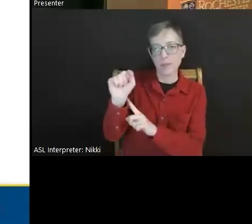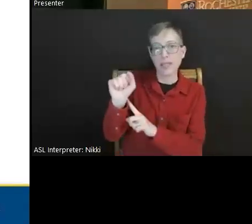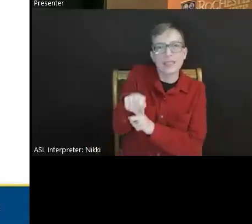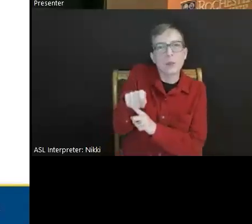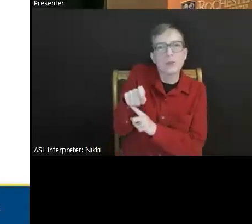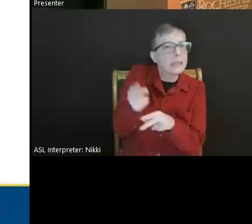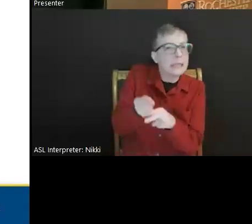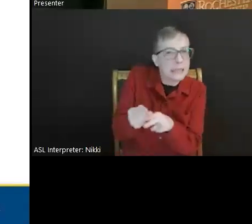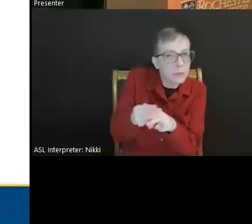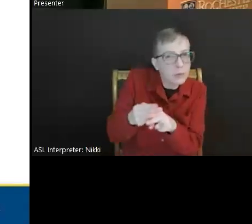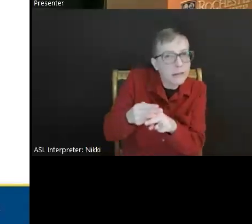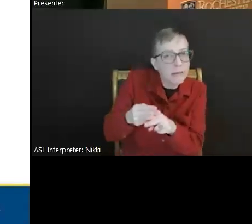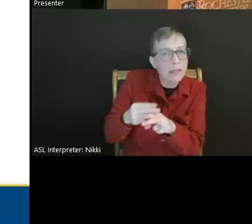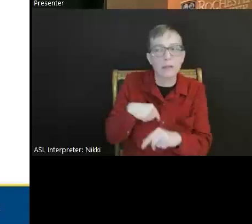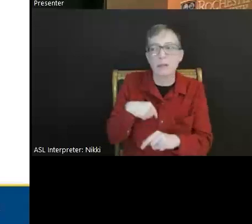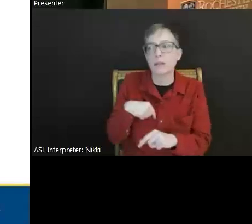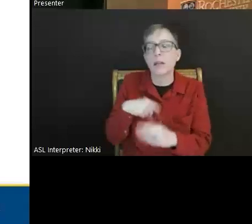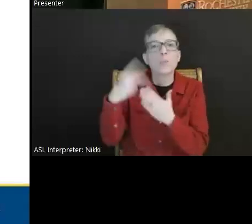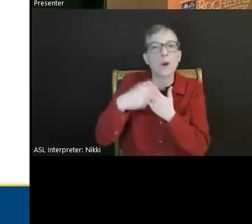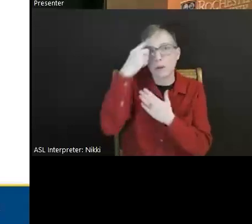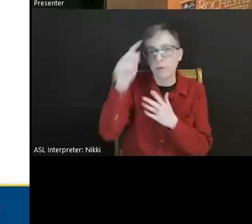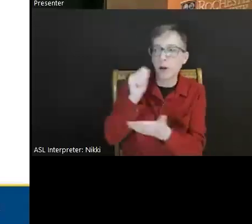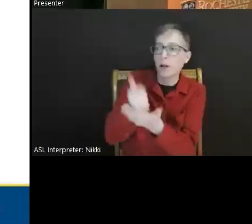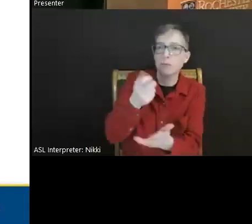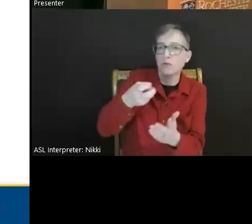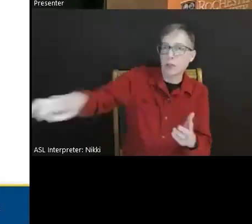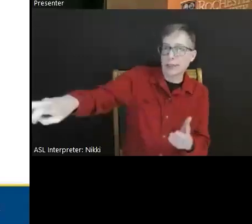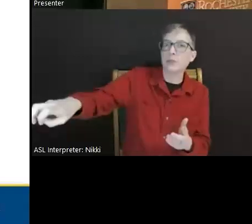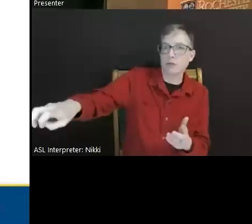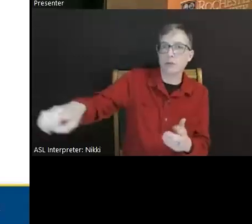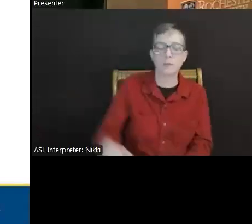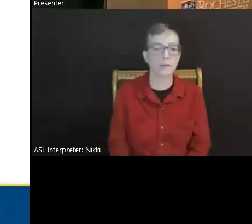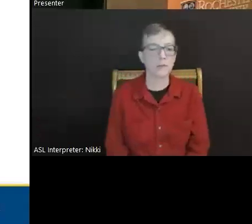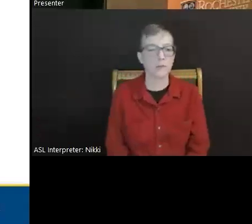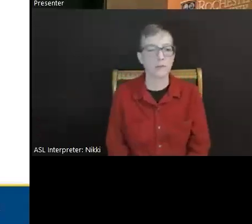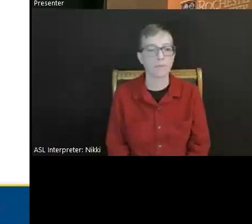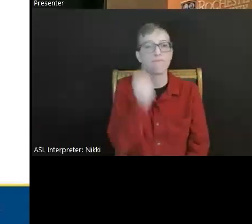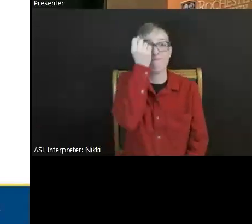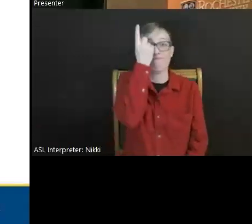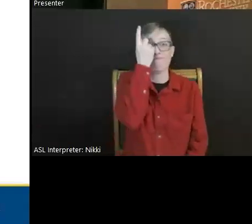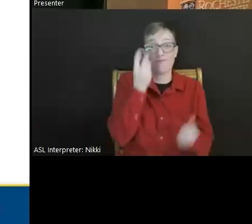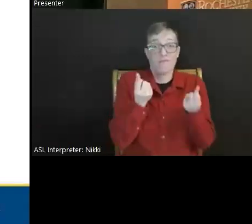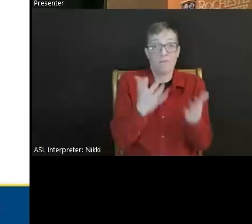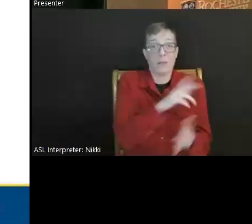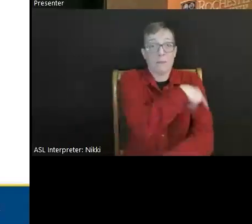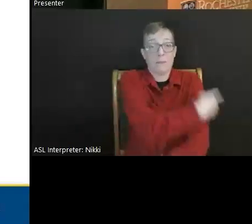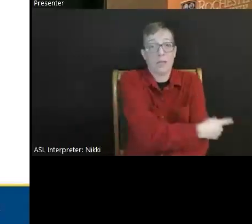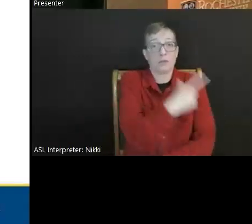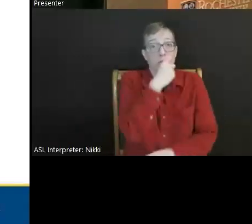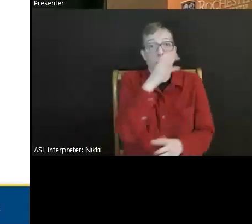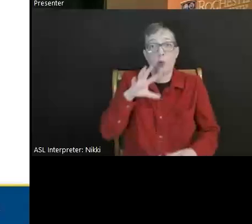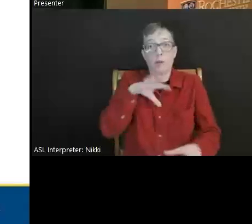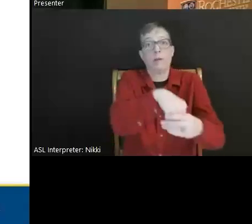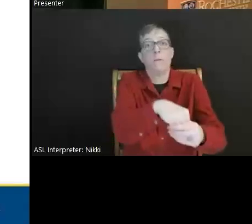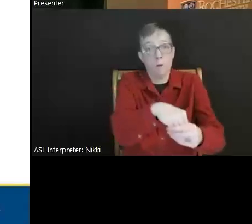program. However, many patients that have required this level of care struggle to drop down to